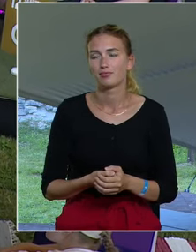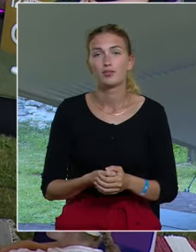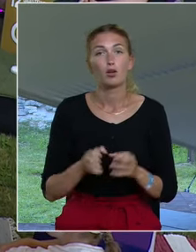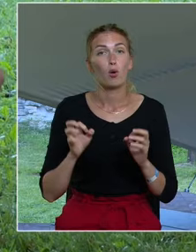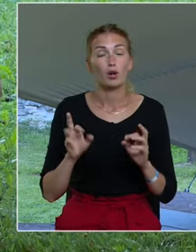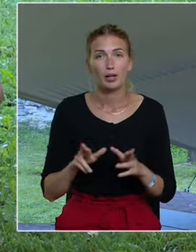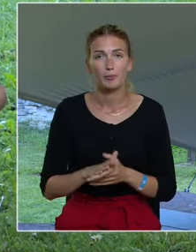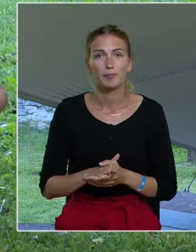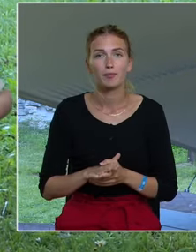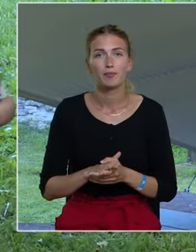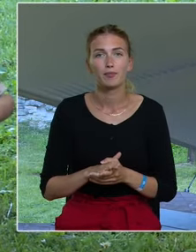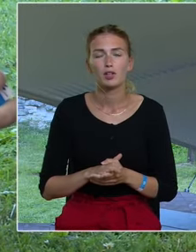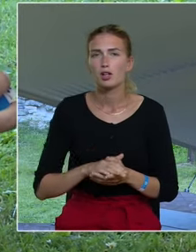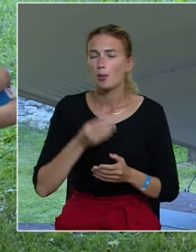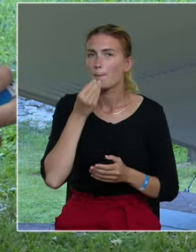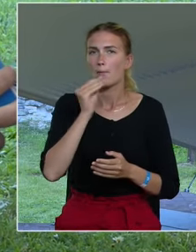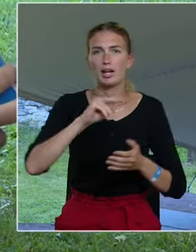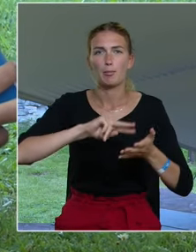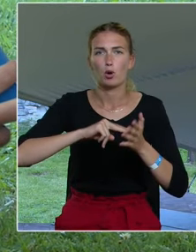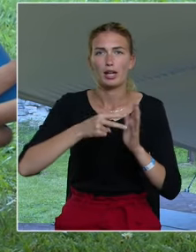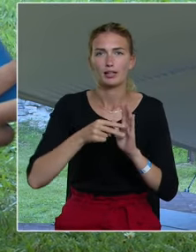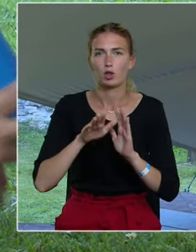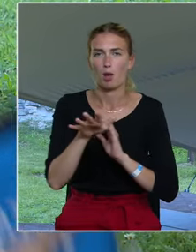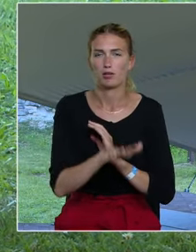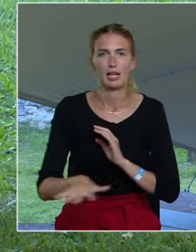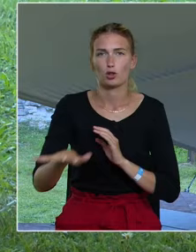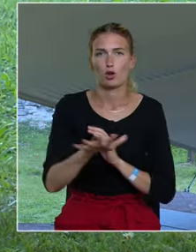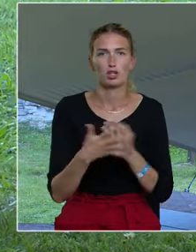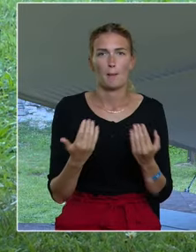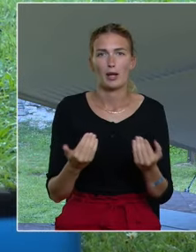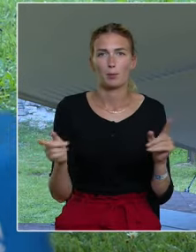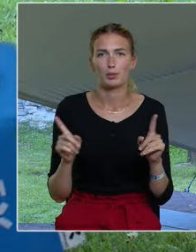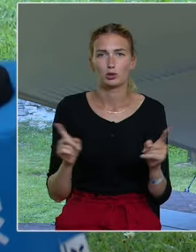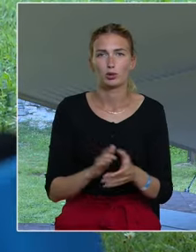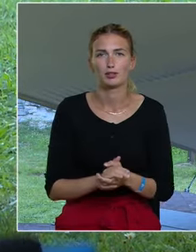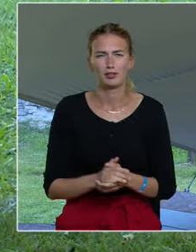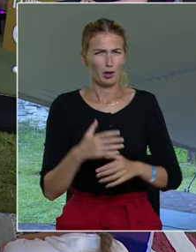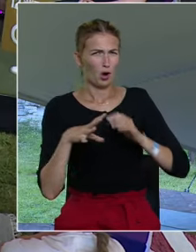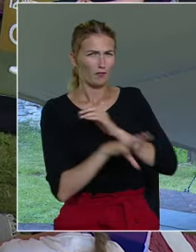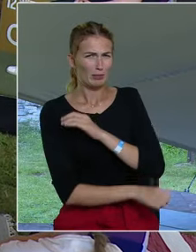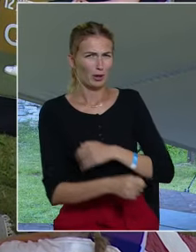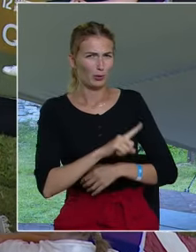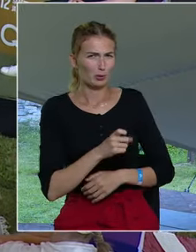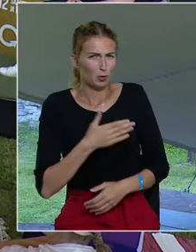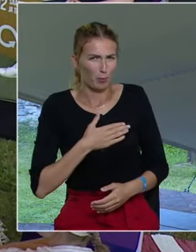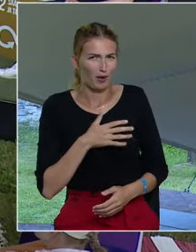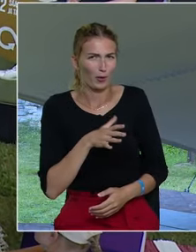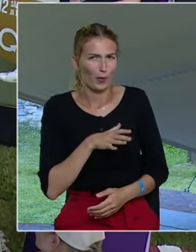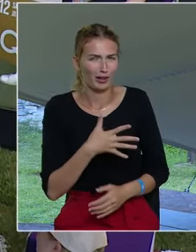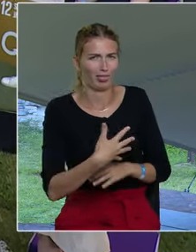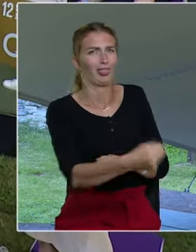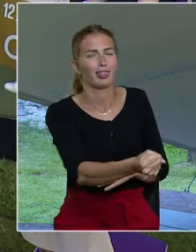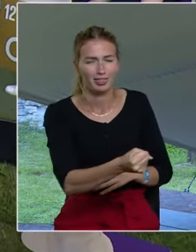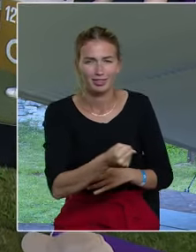Okay, so what's the coolest project in your space right now? That was actually going to be my last question. Is that going to be like... So,